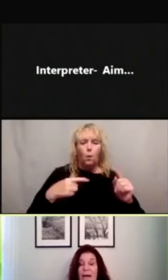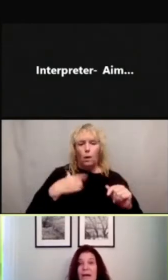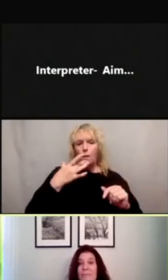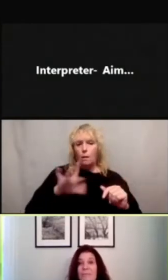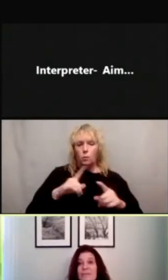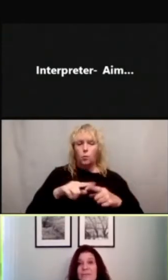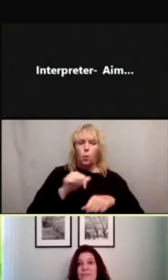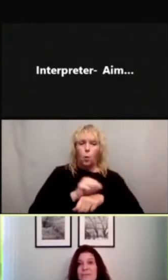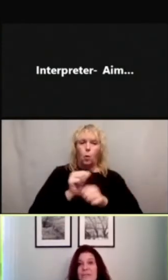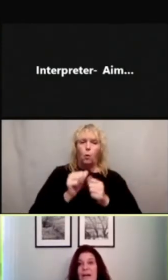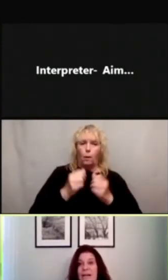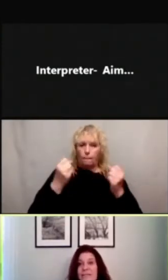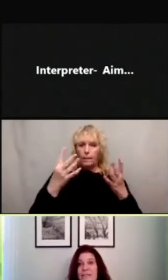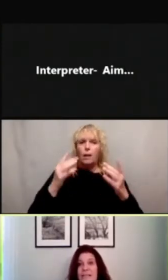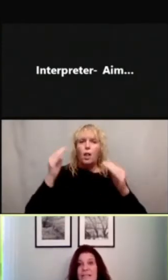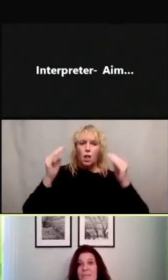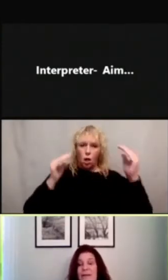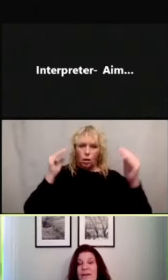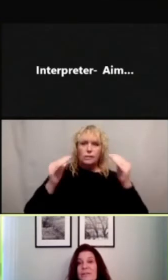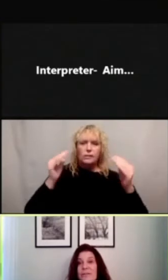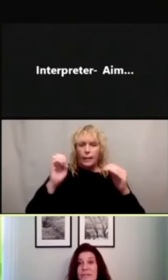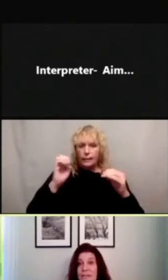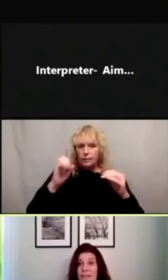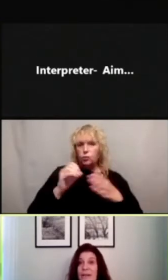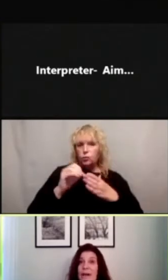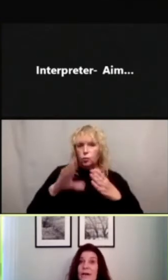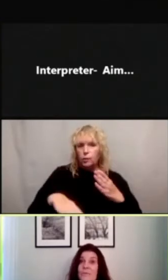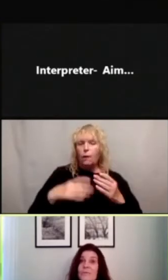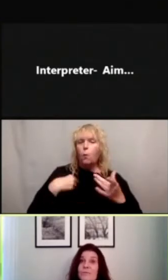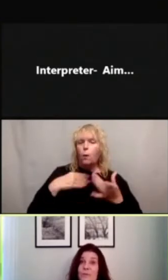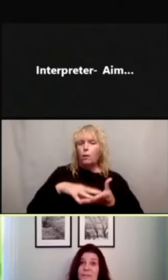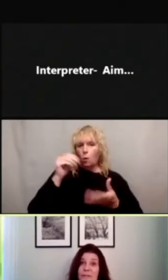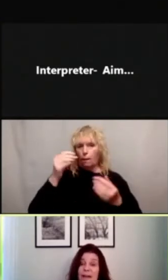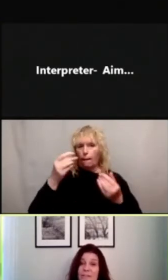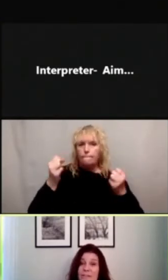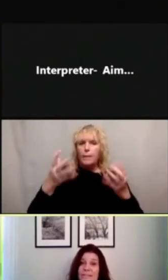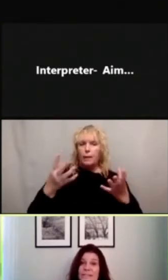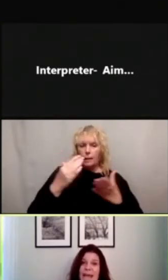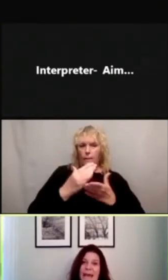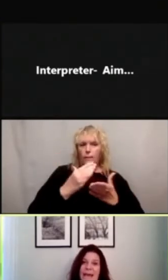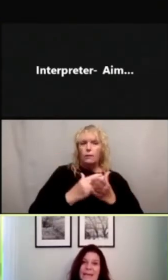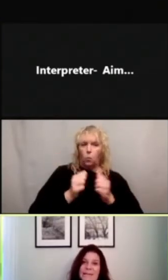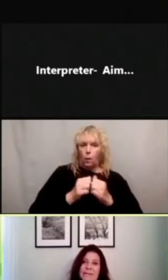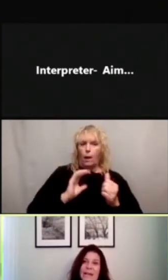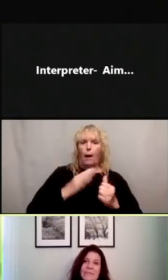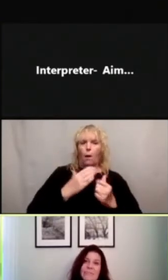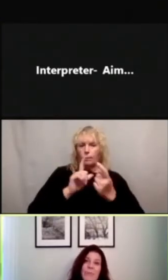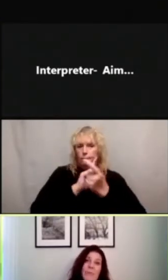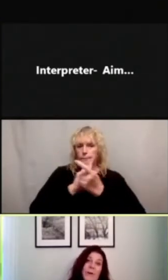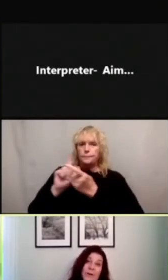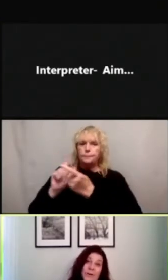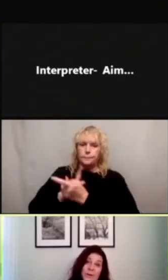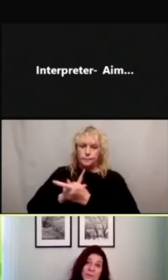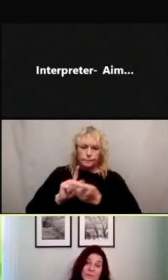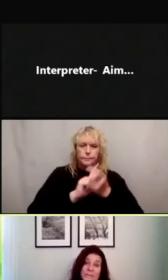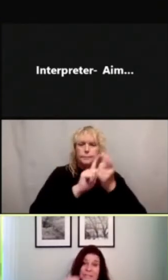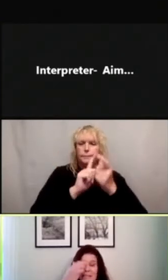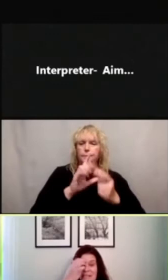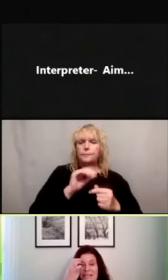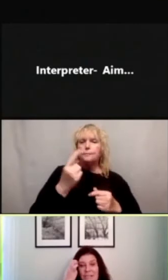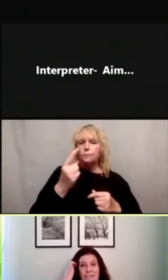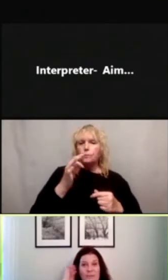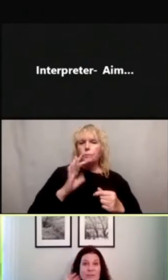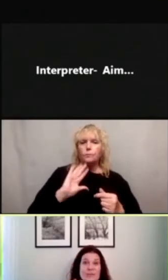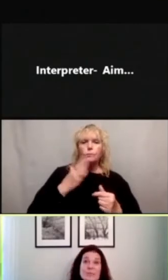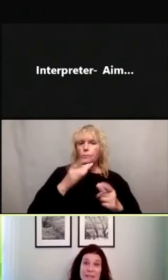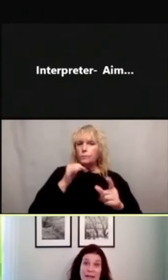students. And we've learned a lot of lessons about health literacy through those interactions. And kind of one of our goals of